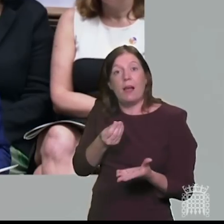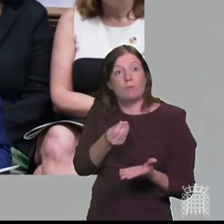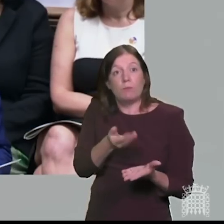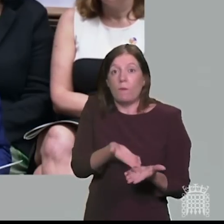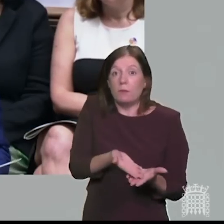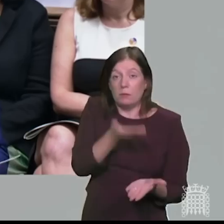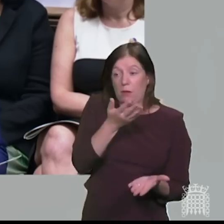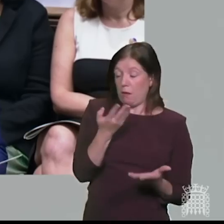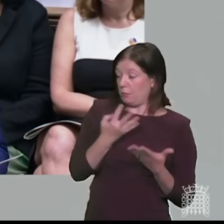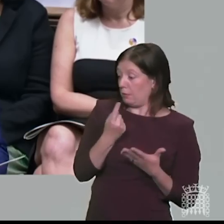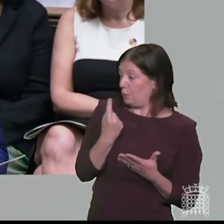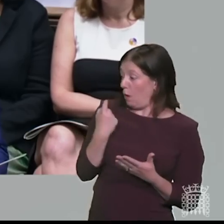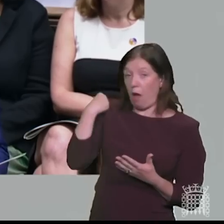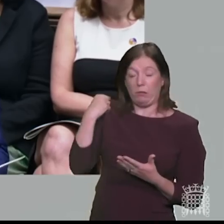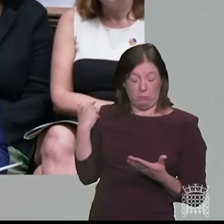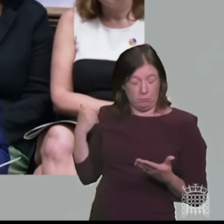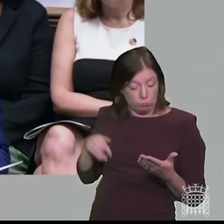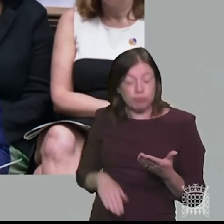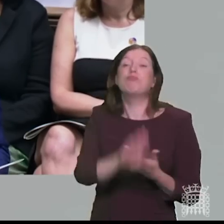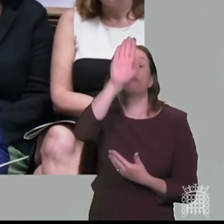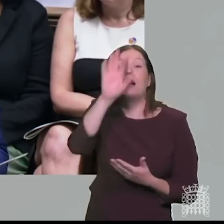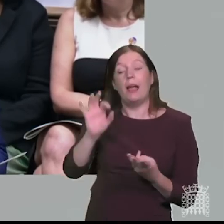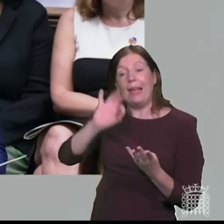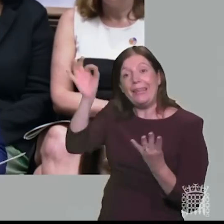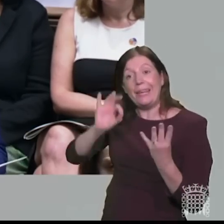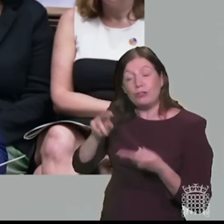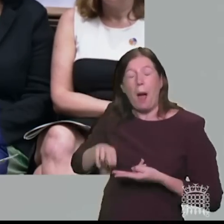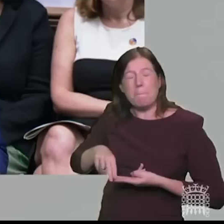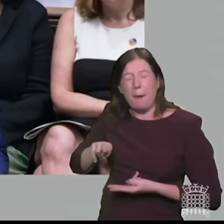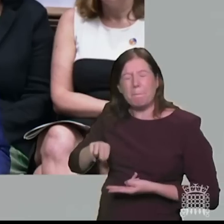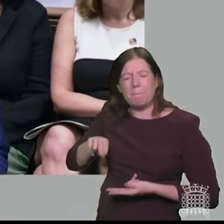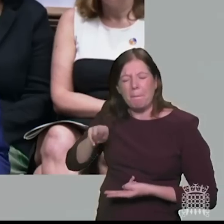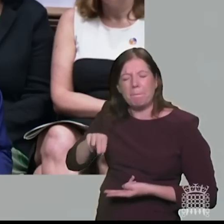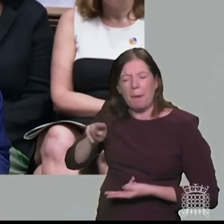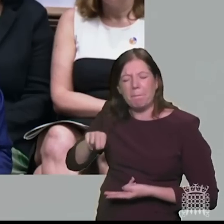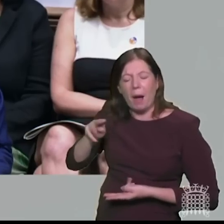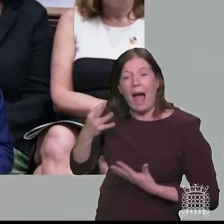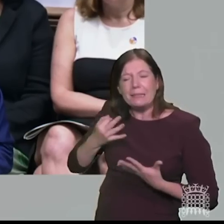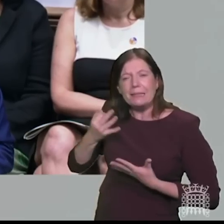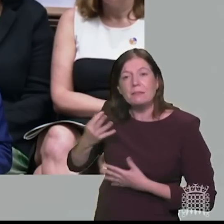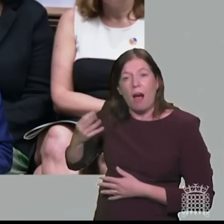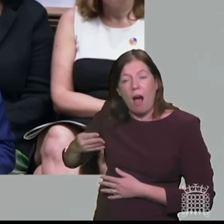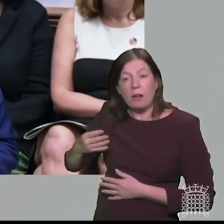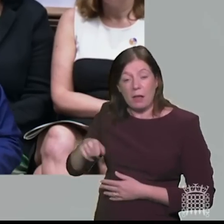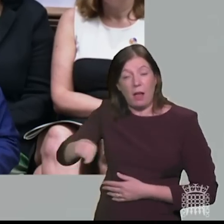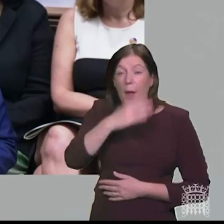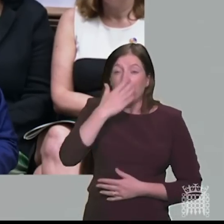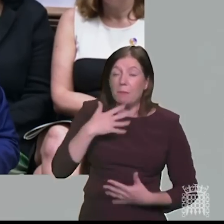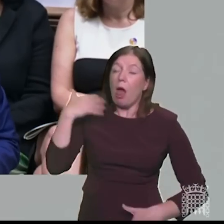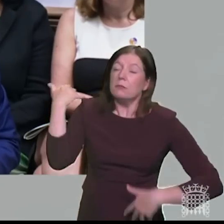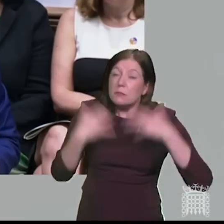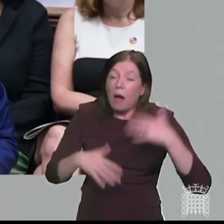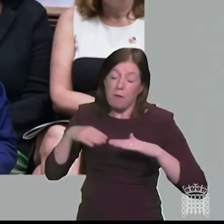inflation since 1991, the fastest interest rate rises since 1989, and the biggest fall in living standards in